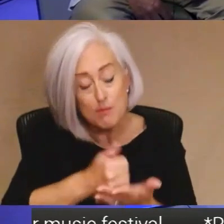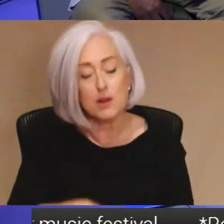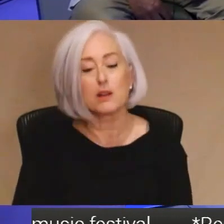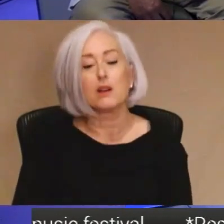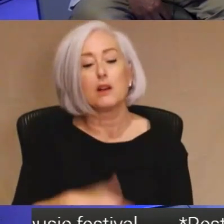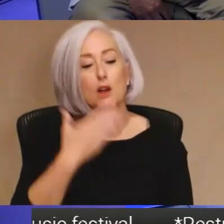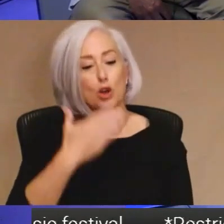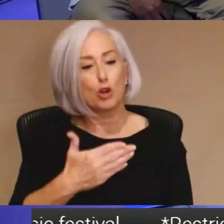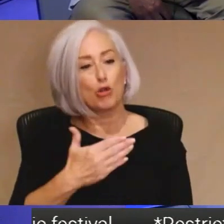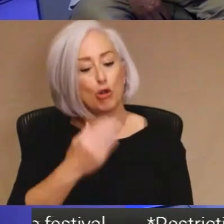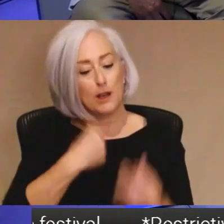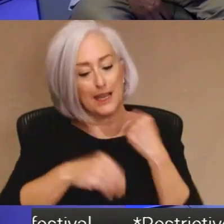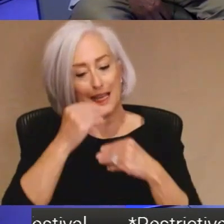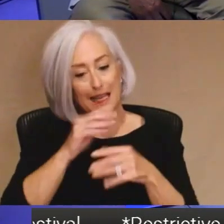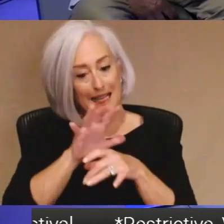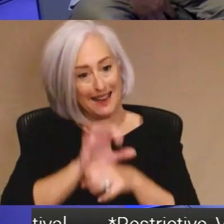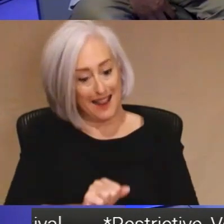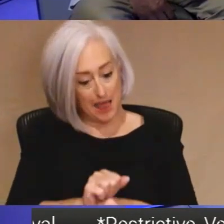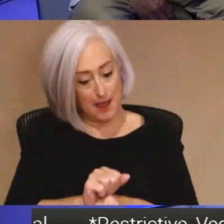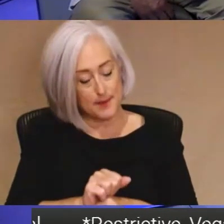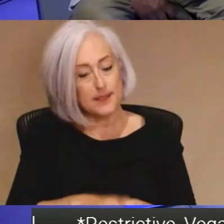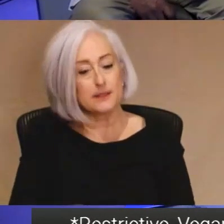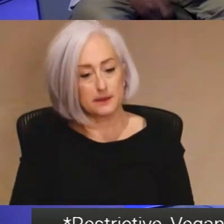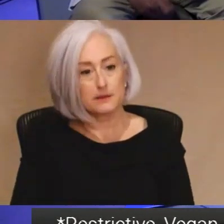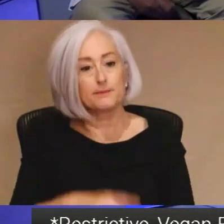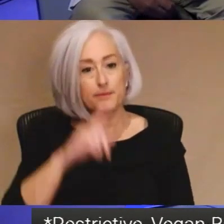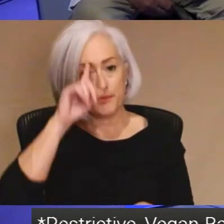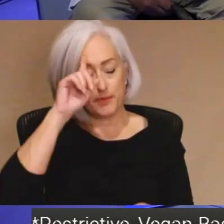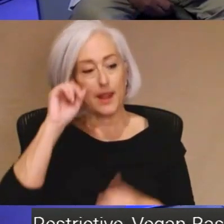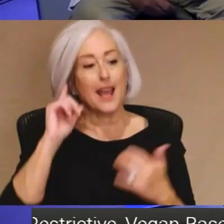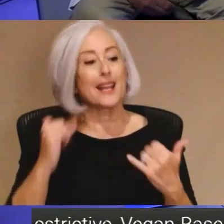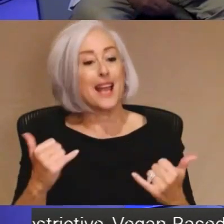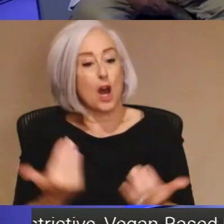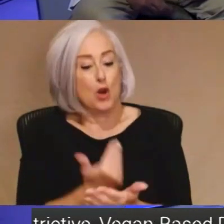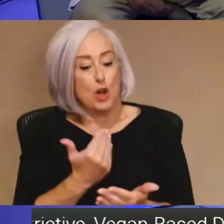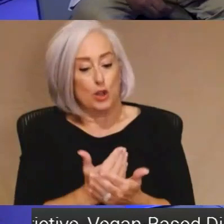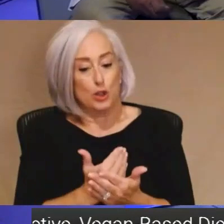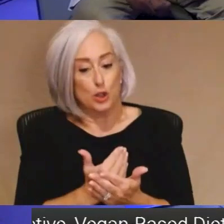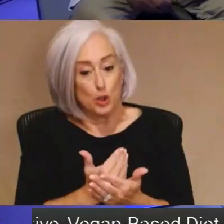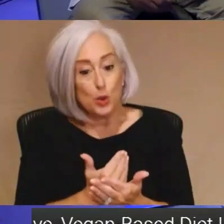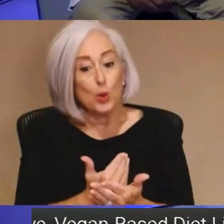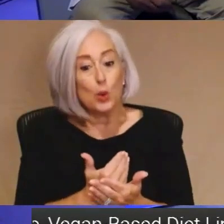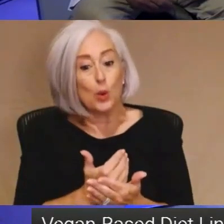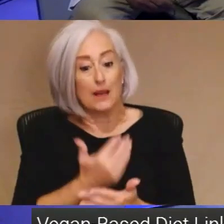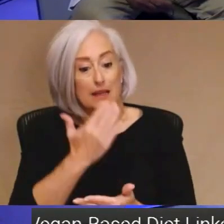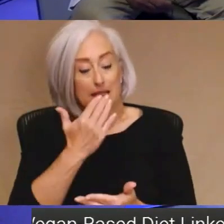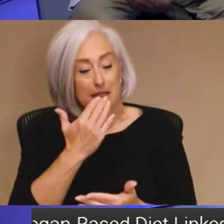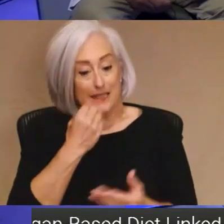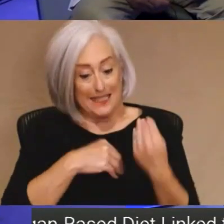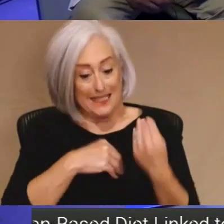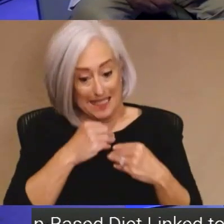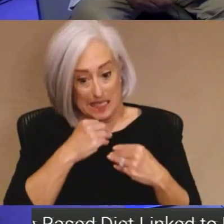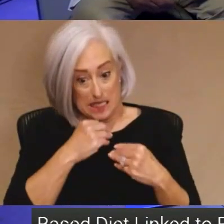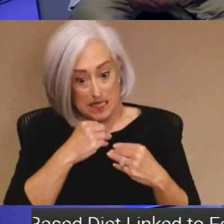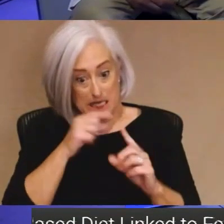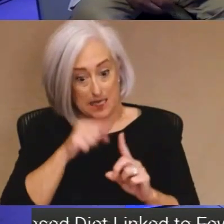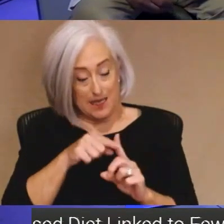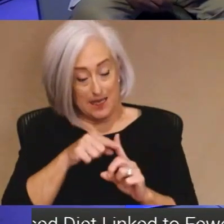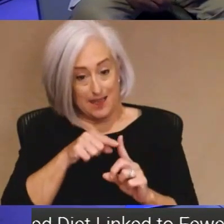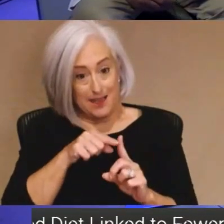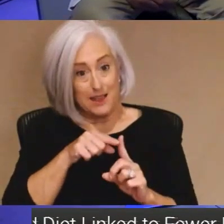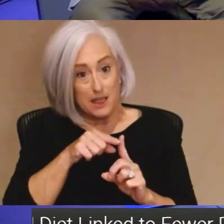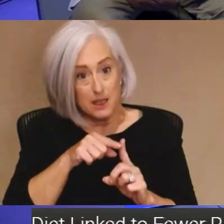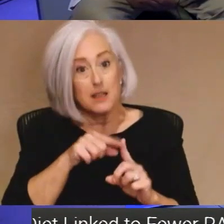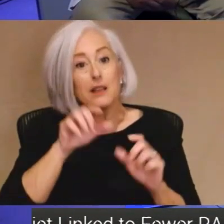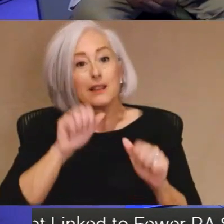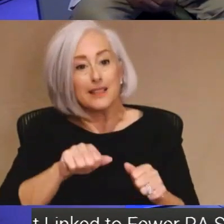Daily Mail says that there's a new game-changing diet that can reverse diabetes through a dramatic weight loss or a